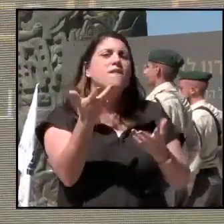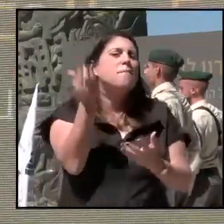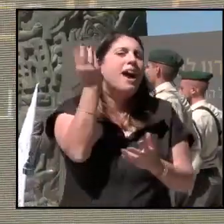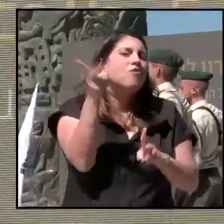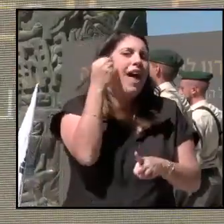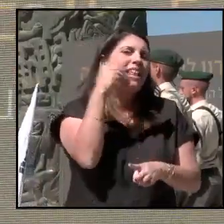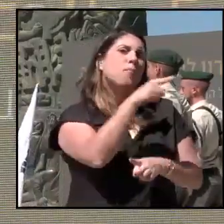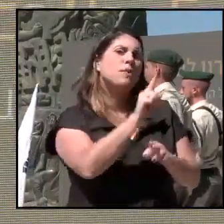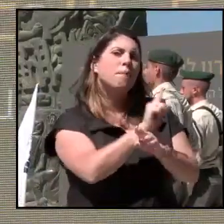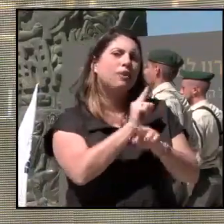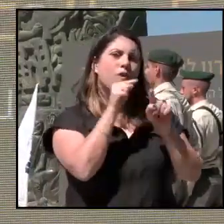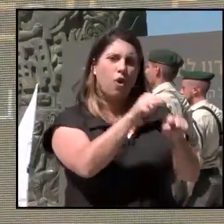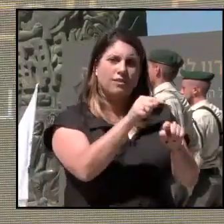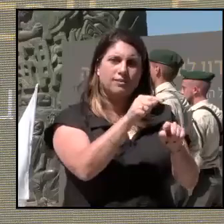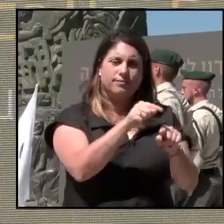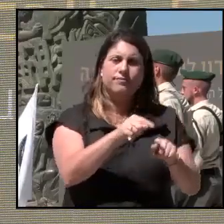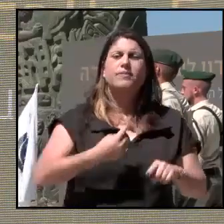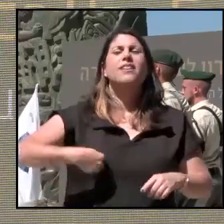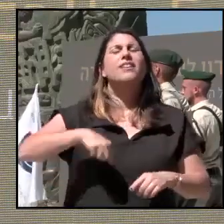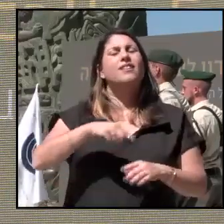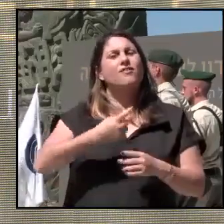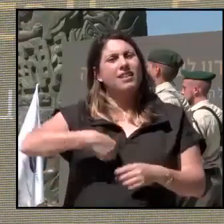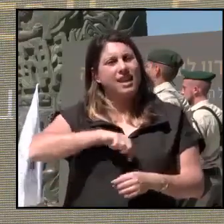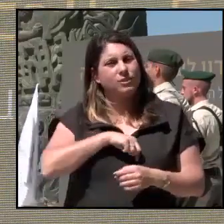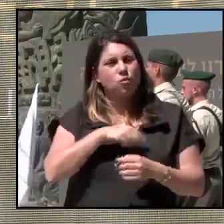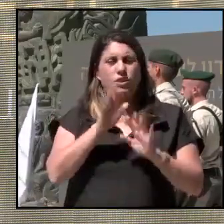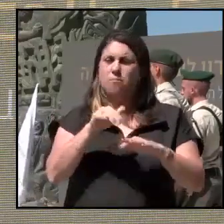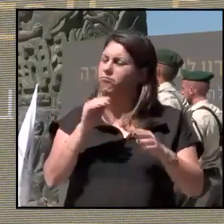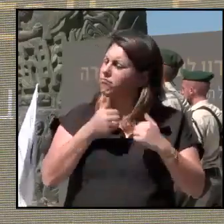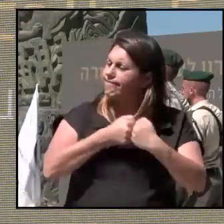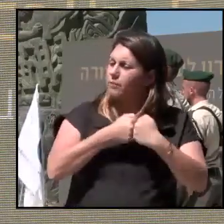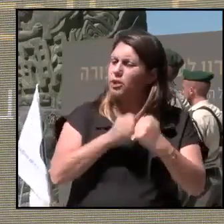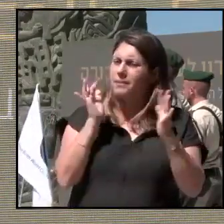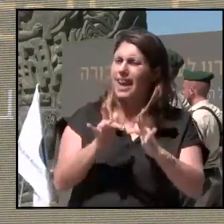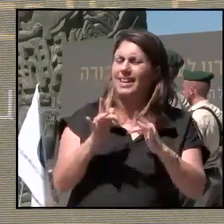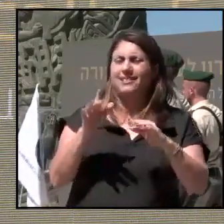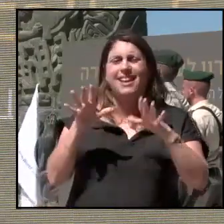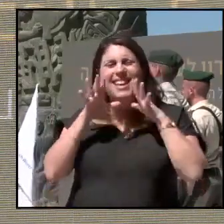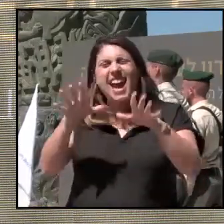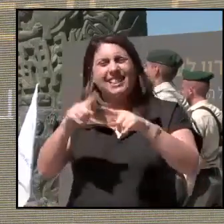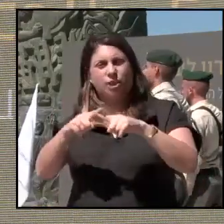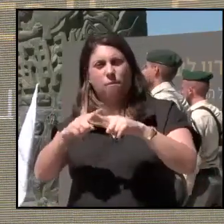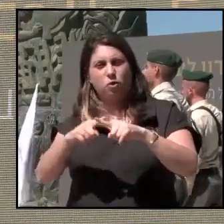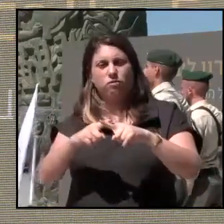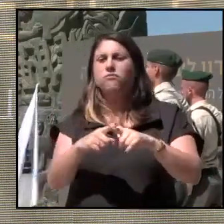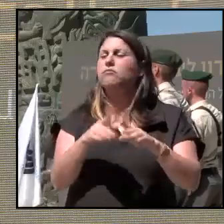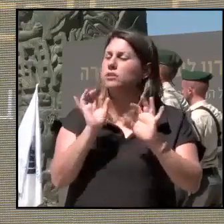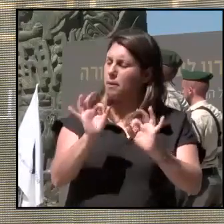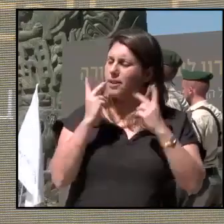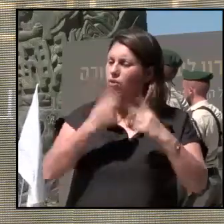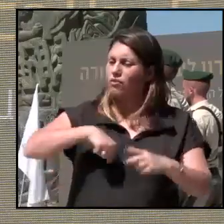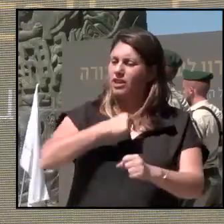learned from it. With the continual rise in anti-Semitism, it is more essential that we do